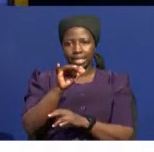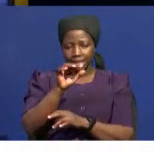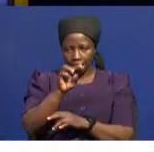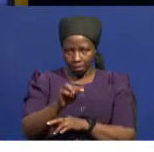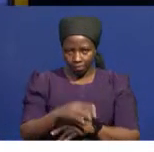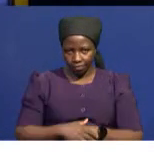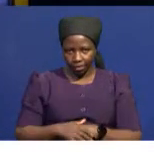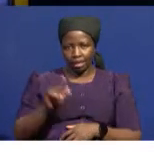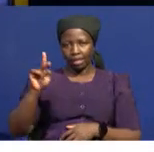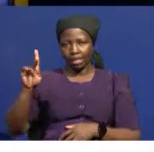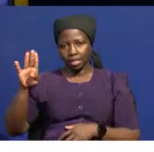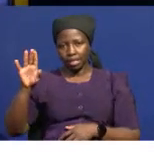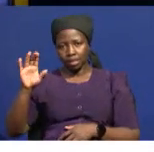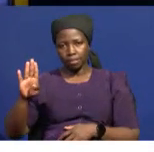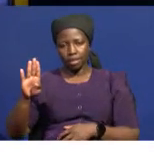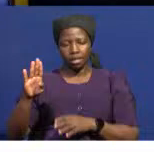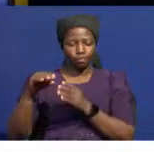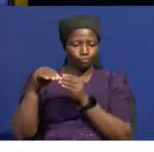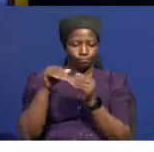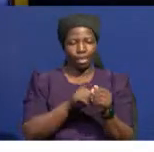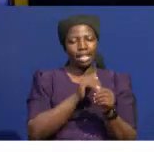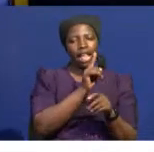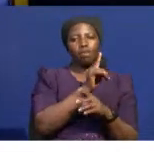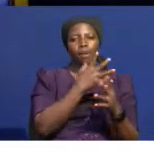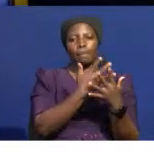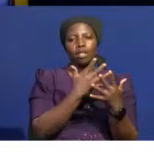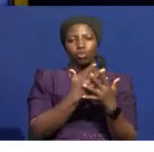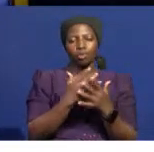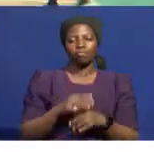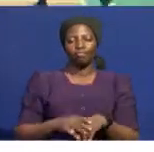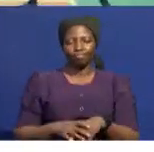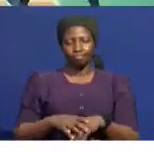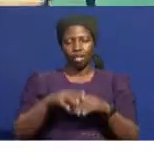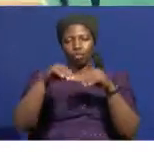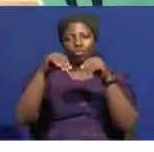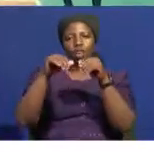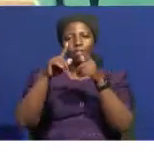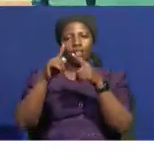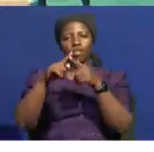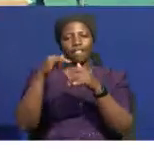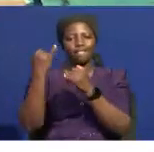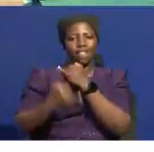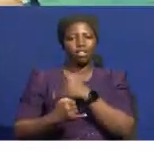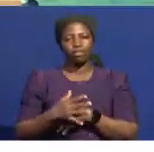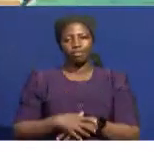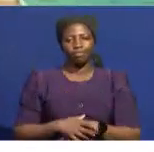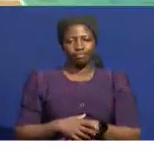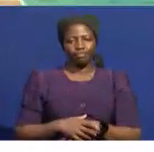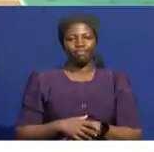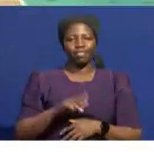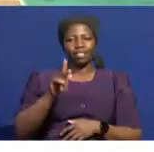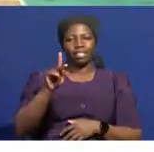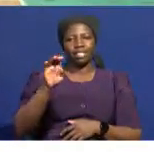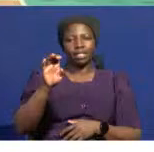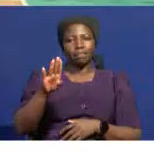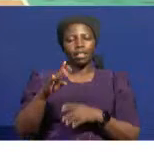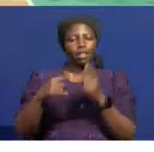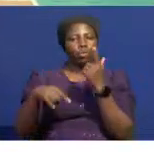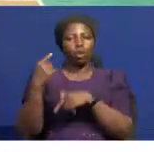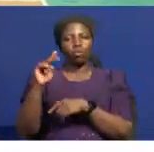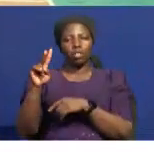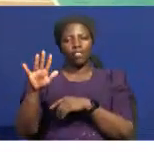by 3 straight sets to qualify for the final. The Japhet Munala Chargers won by sets